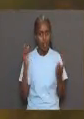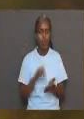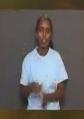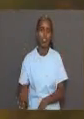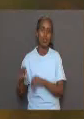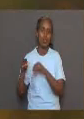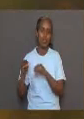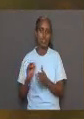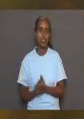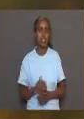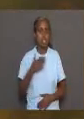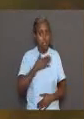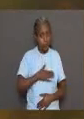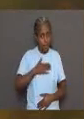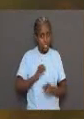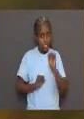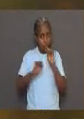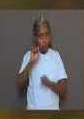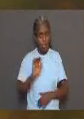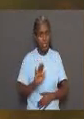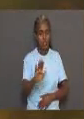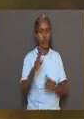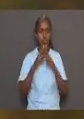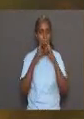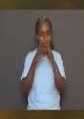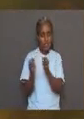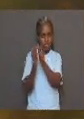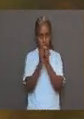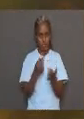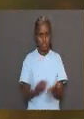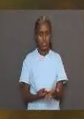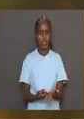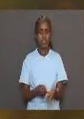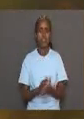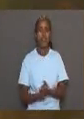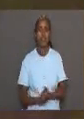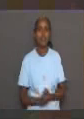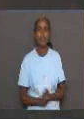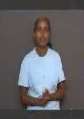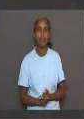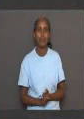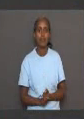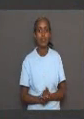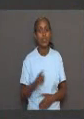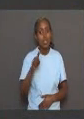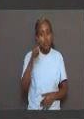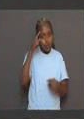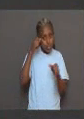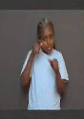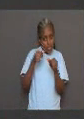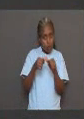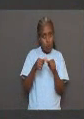Hello again, students. Please compare your answers with these. You